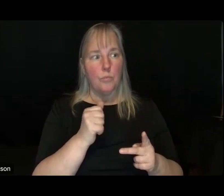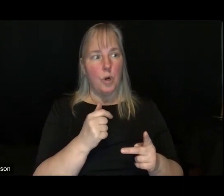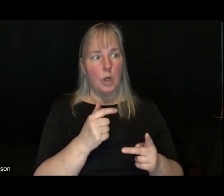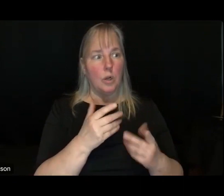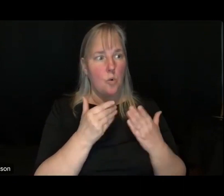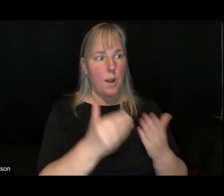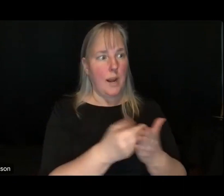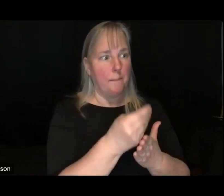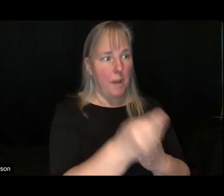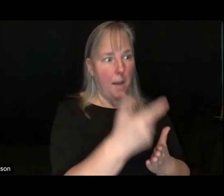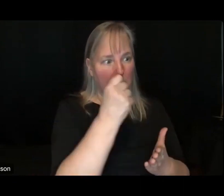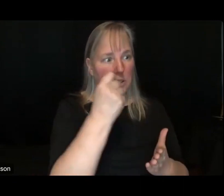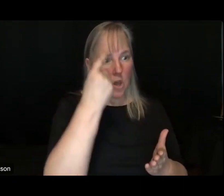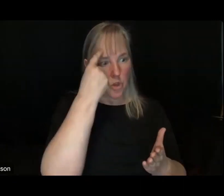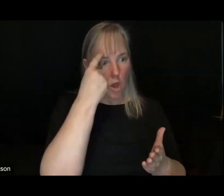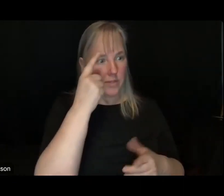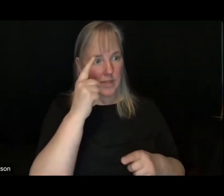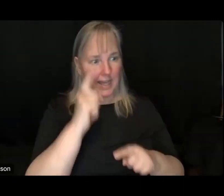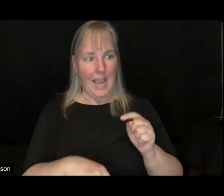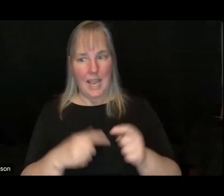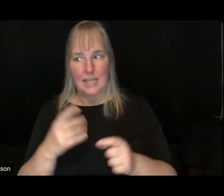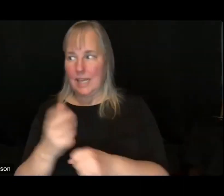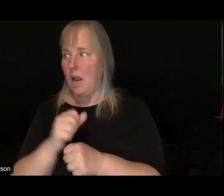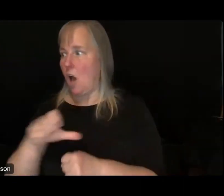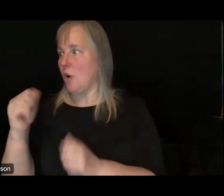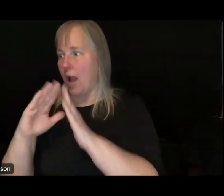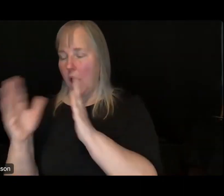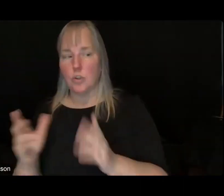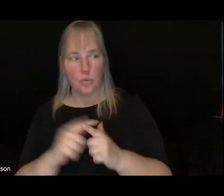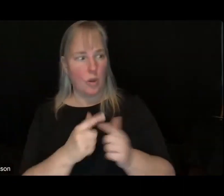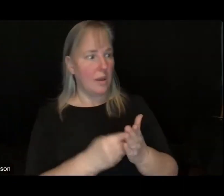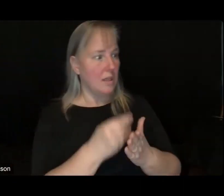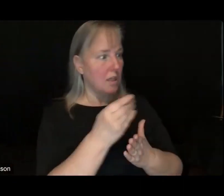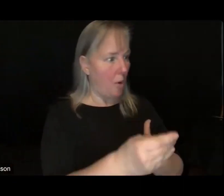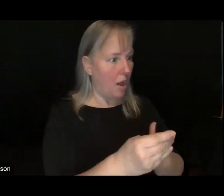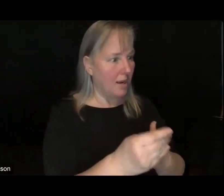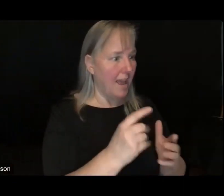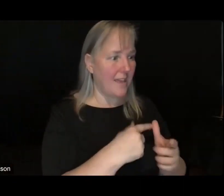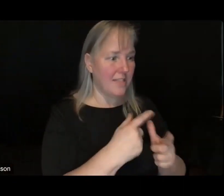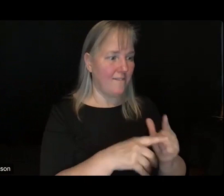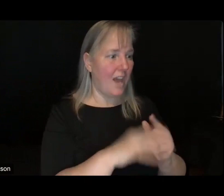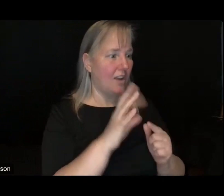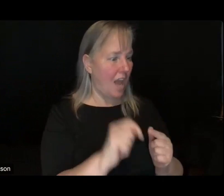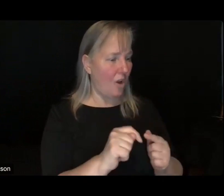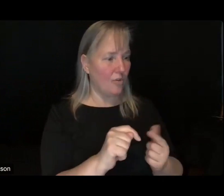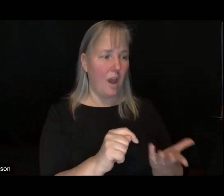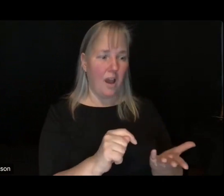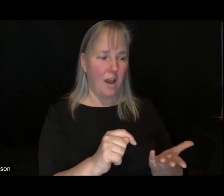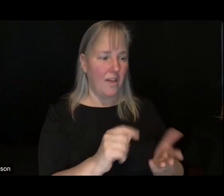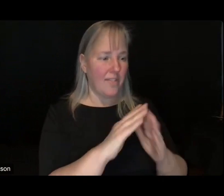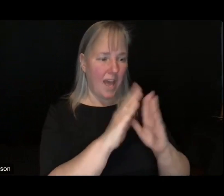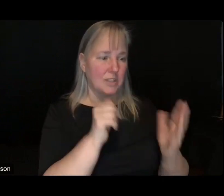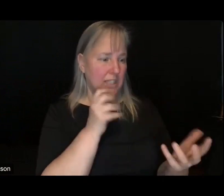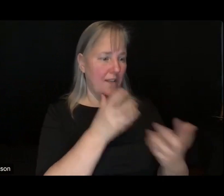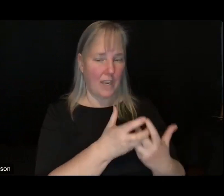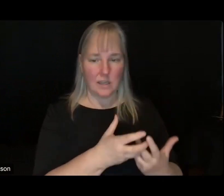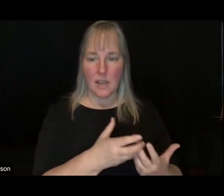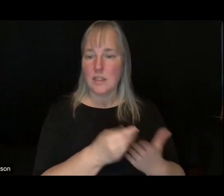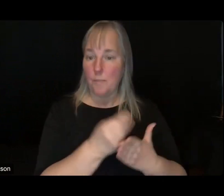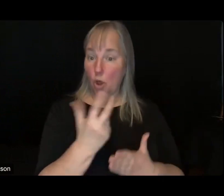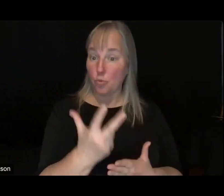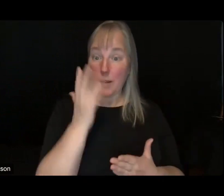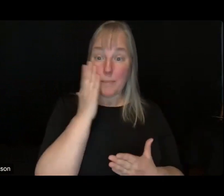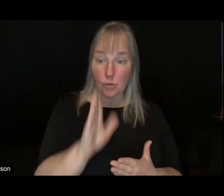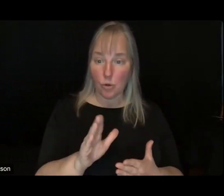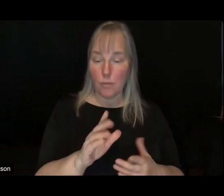they found out the house didn't fit. It's like they buy a 3-bedroom when they needed 4 bedrooms, or they have another